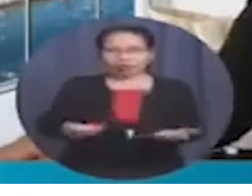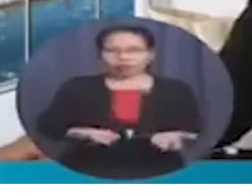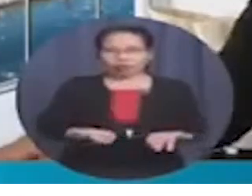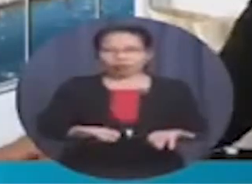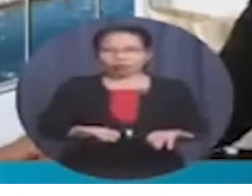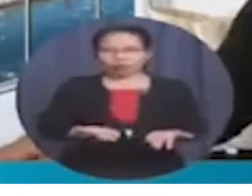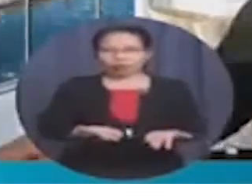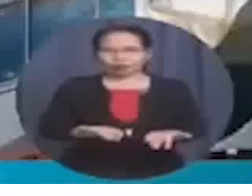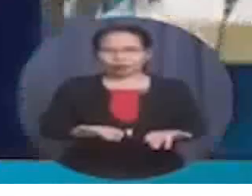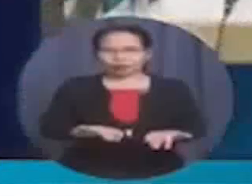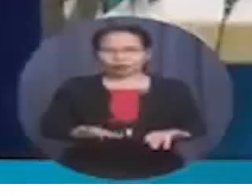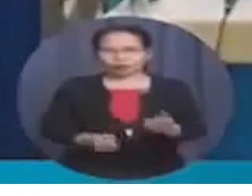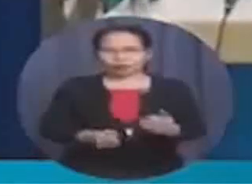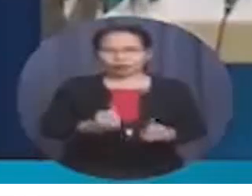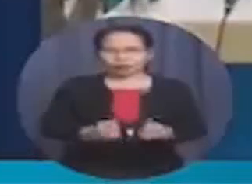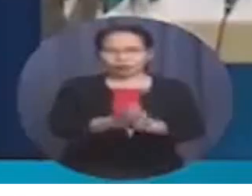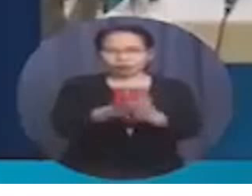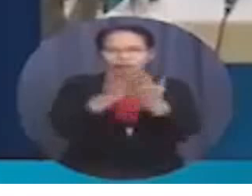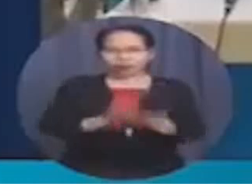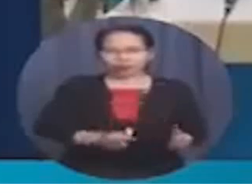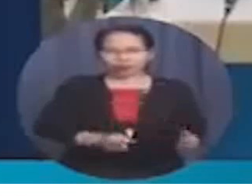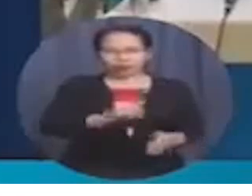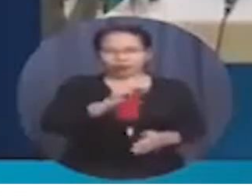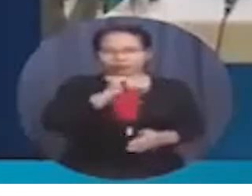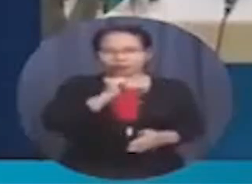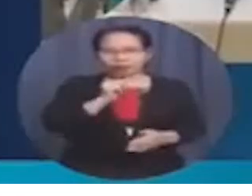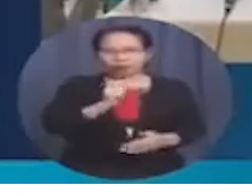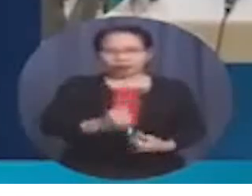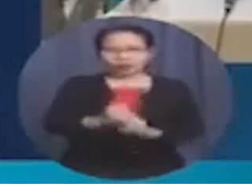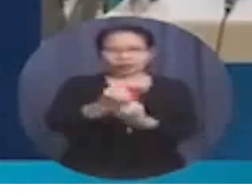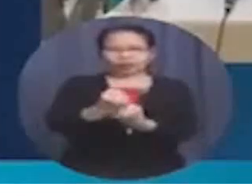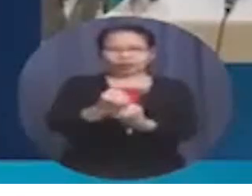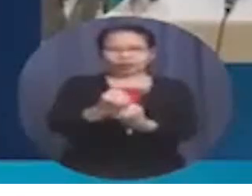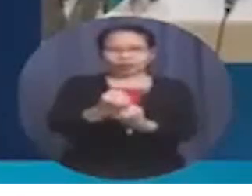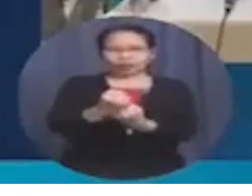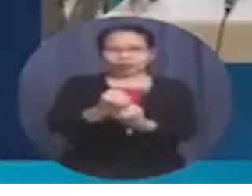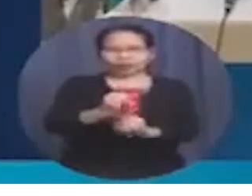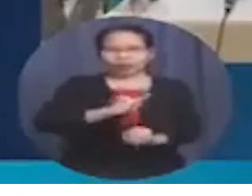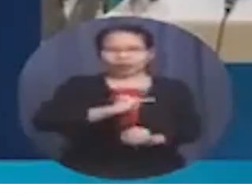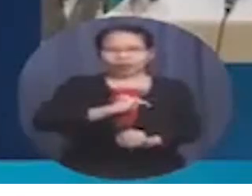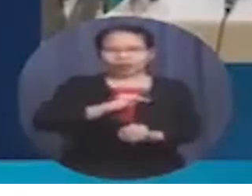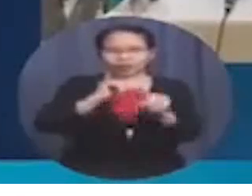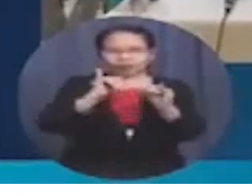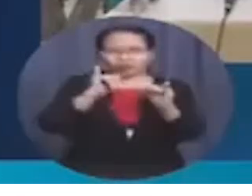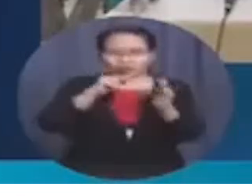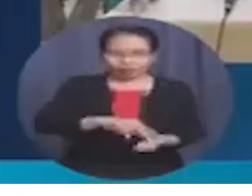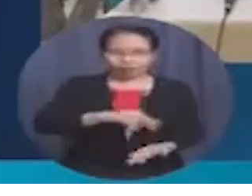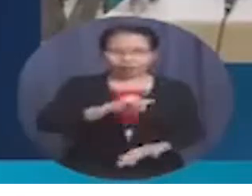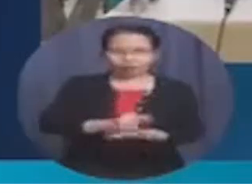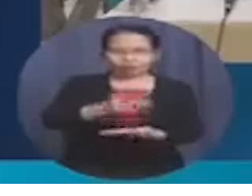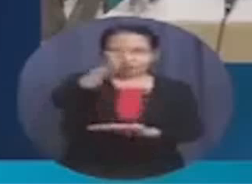everywhere, which the Bible do not support. I stand